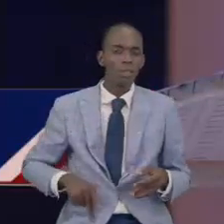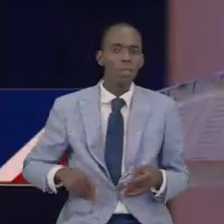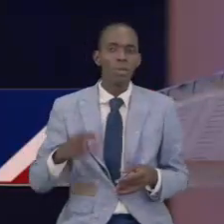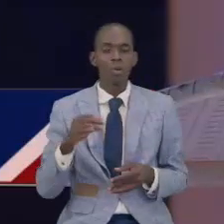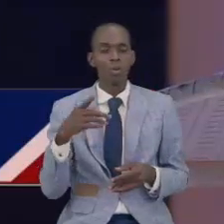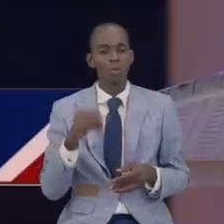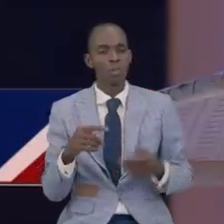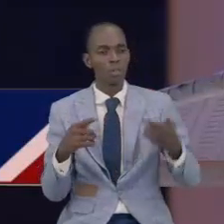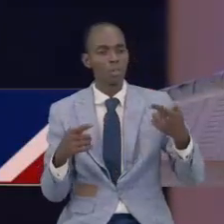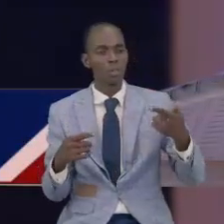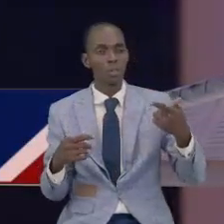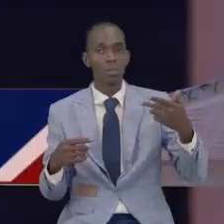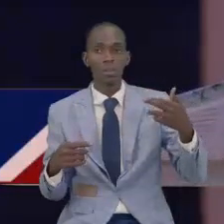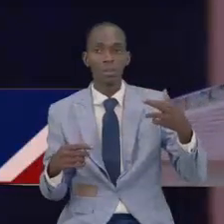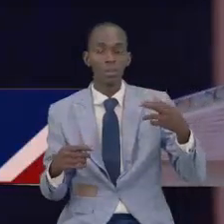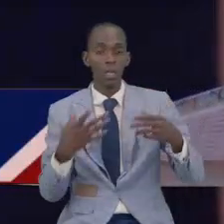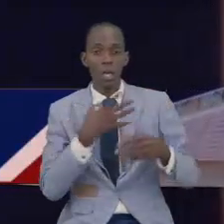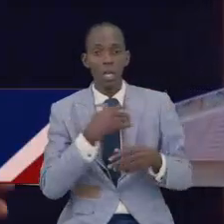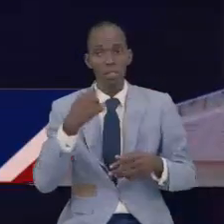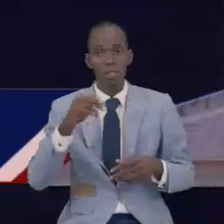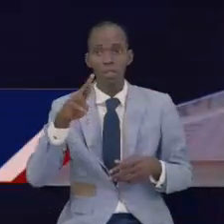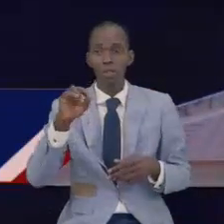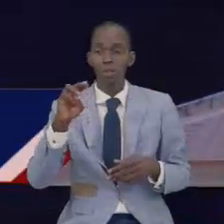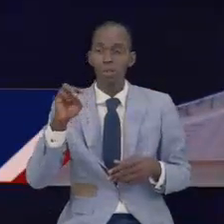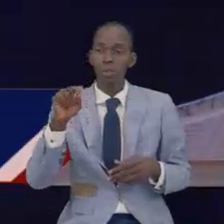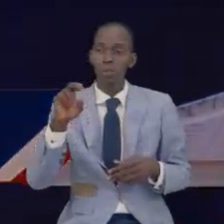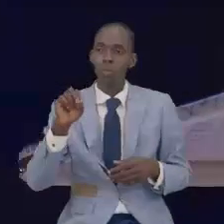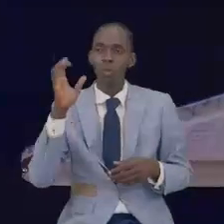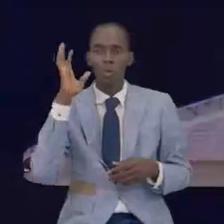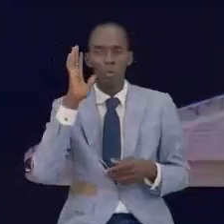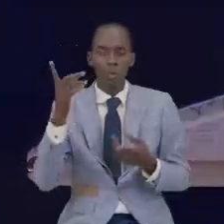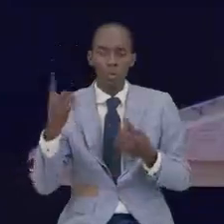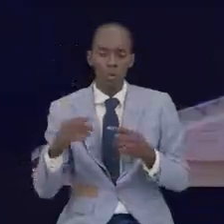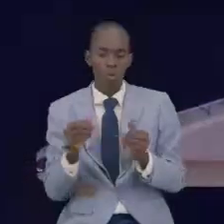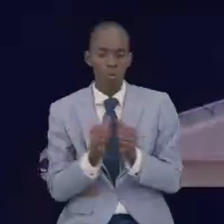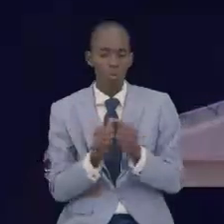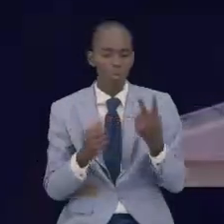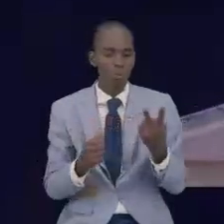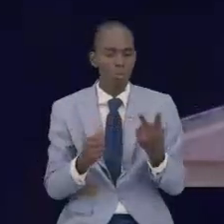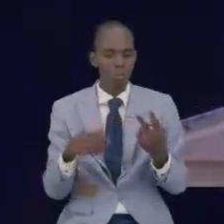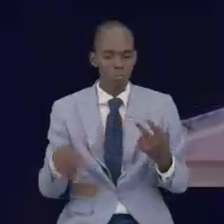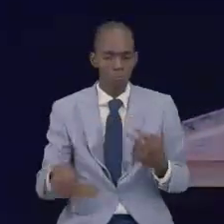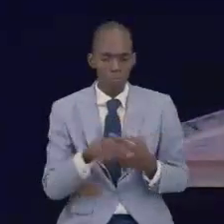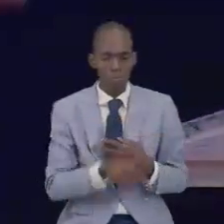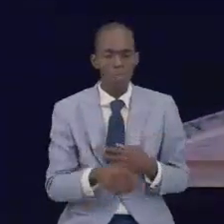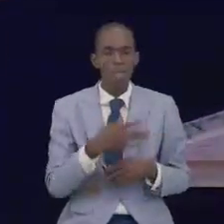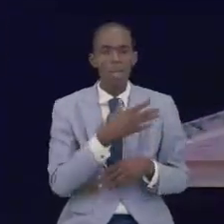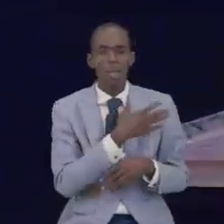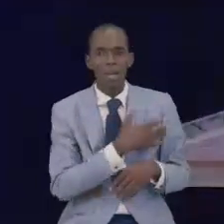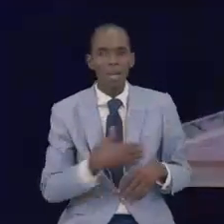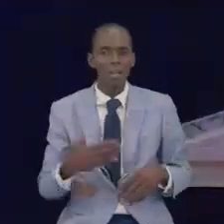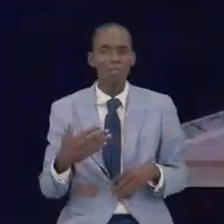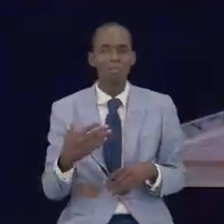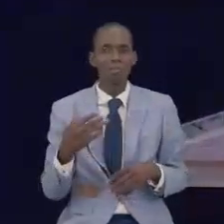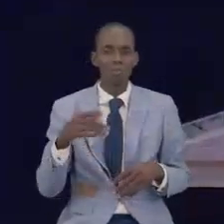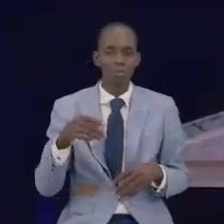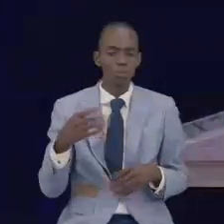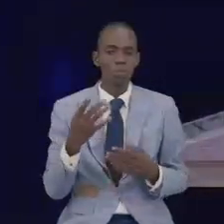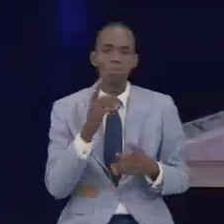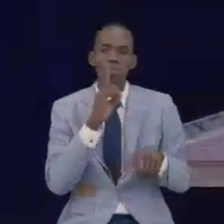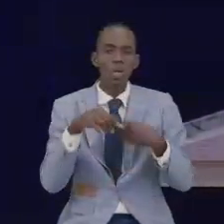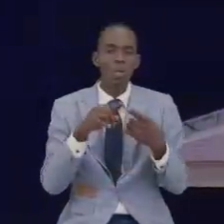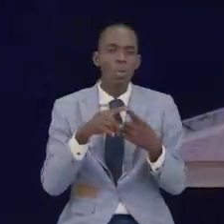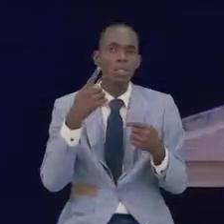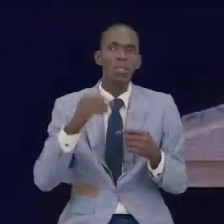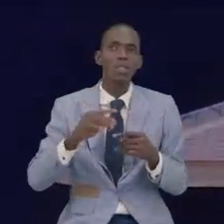Grecian people, and then the Romans had to come with the two legs and the ten toes. It's the eschatological vision that he had. Look at